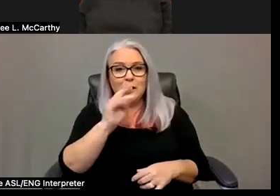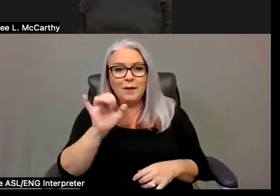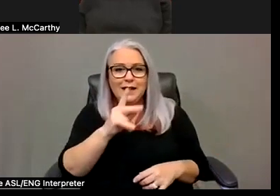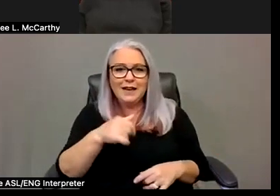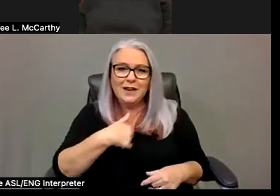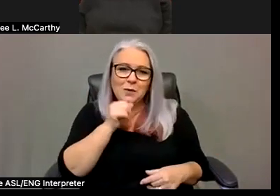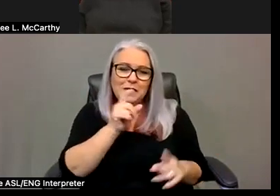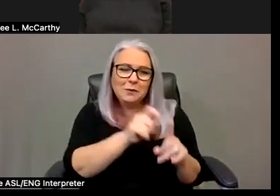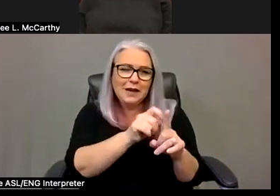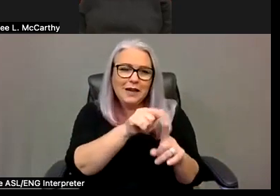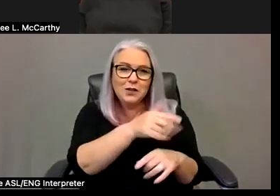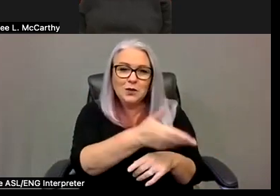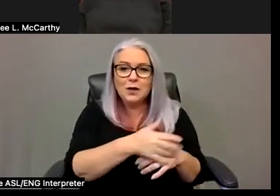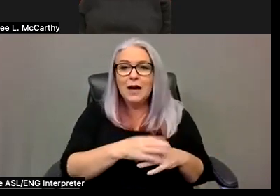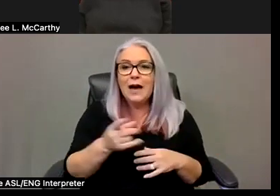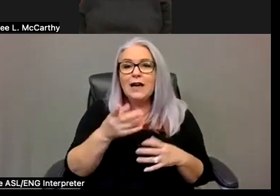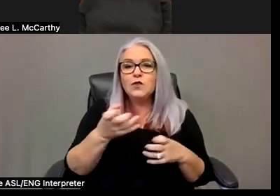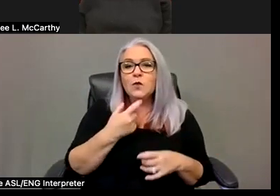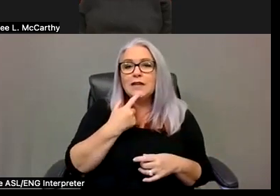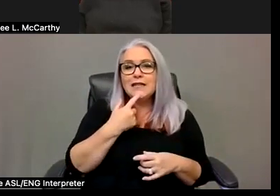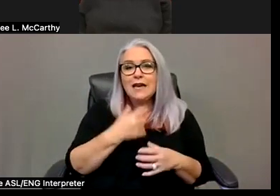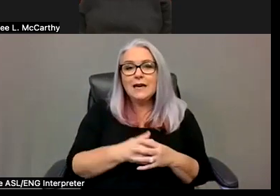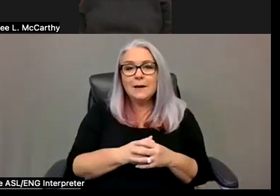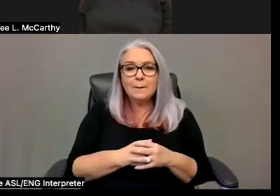you. But I just want to say,